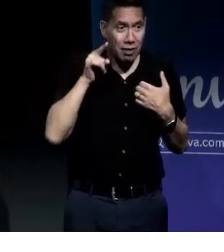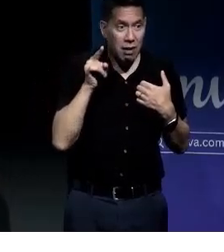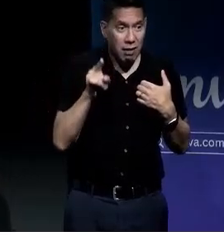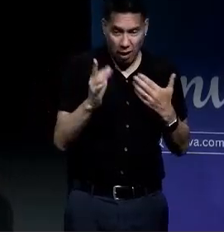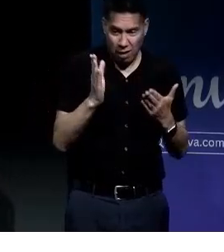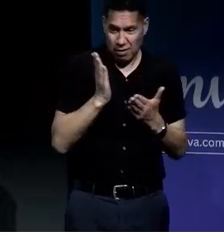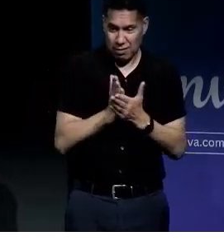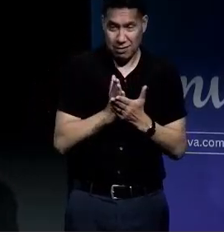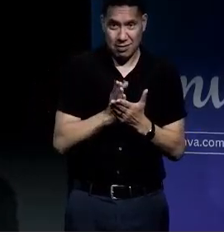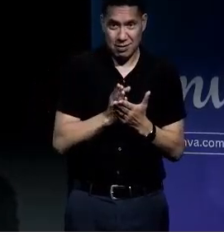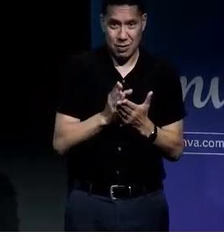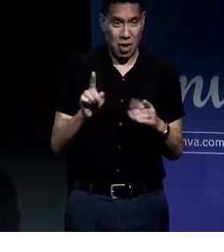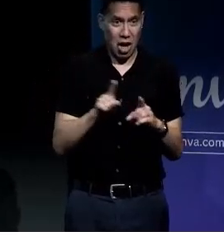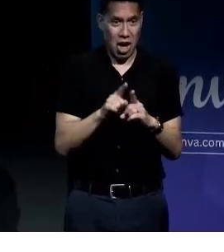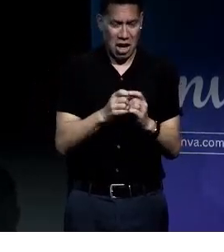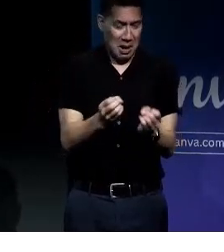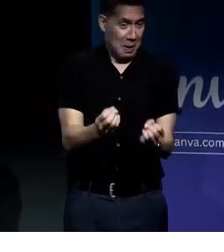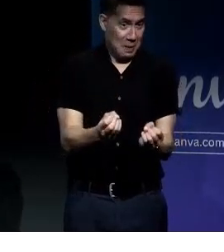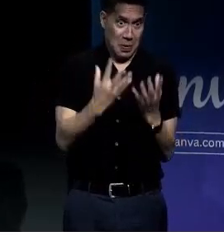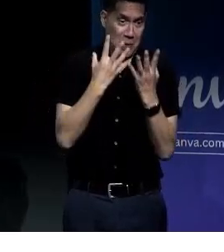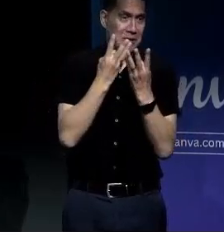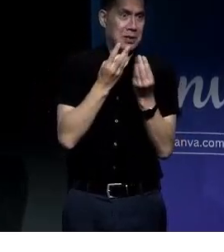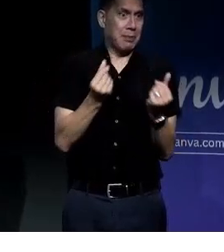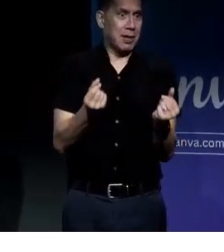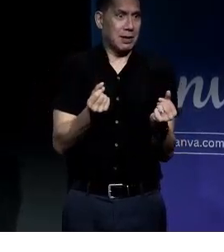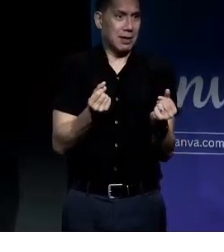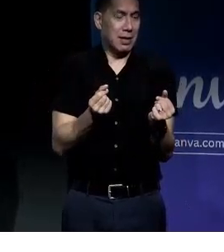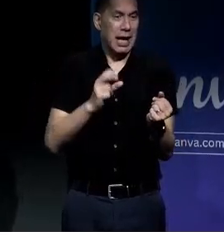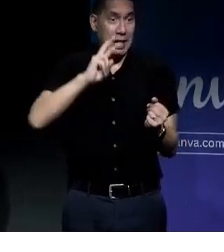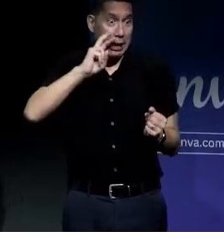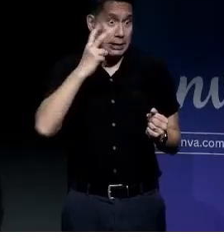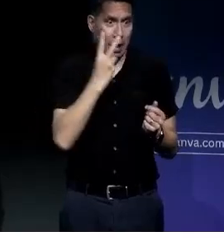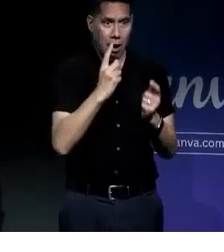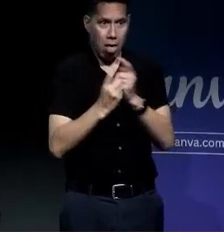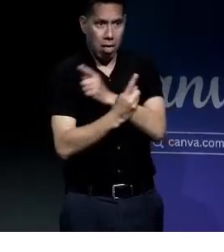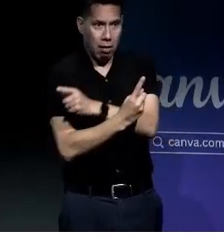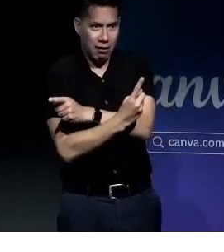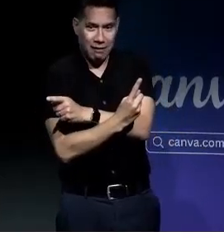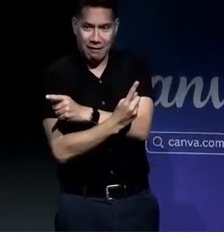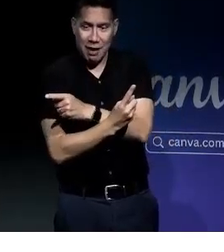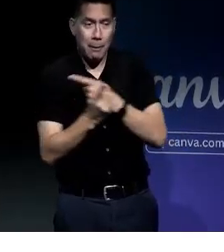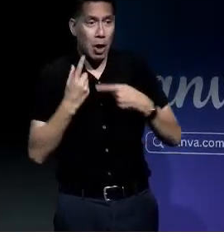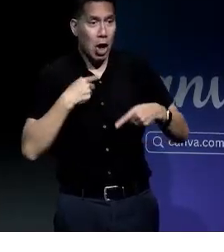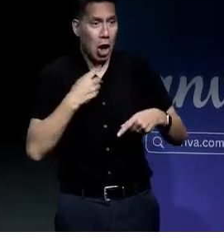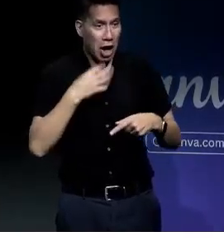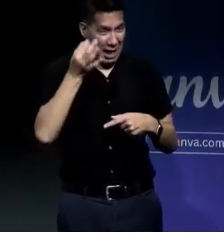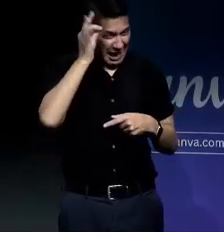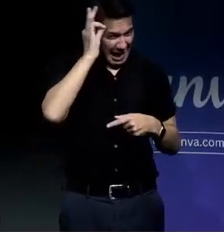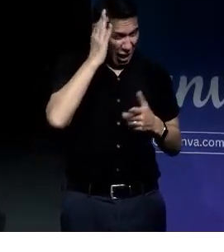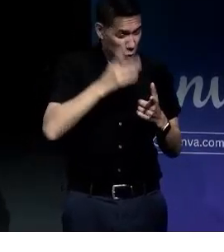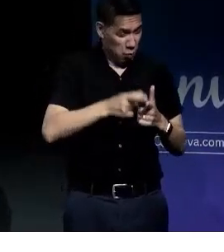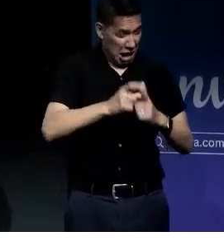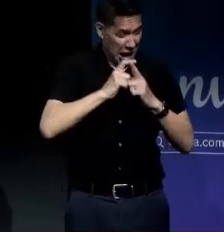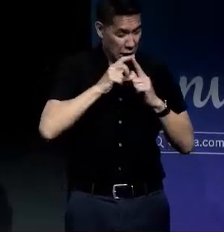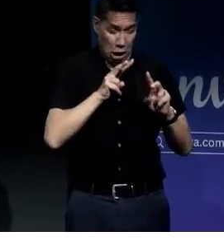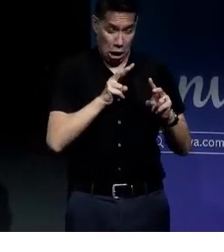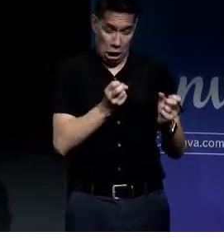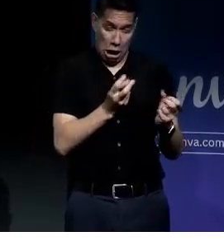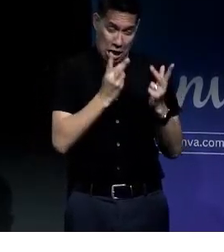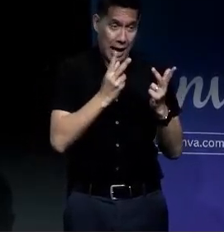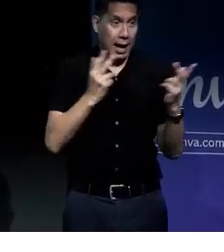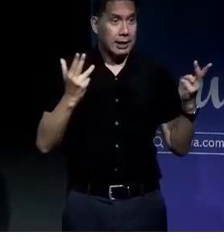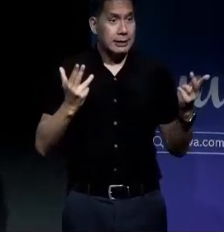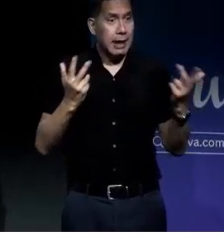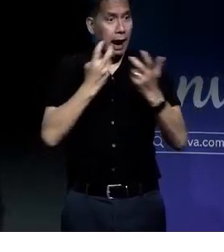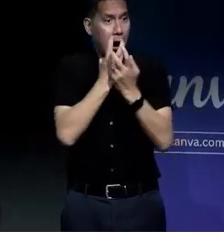really communicates something to you. And in dark mode, because yellow is really hard to work with, in dark